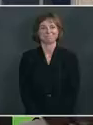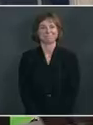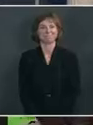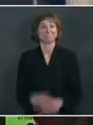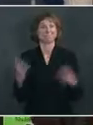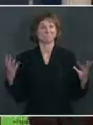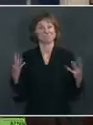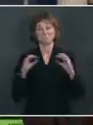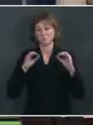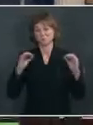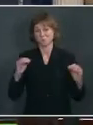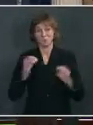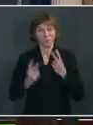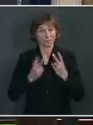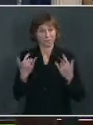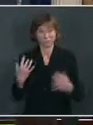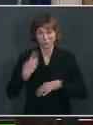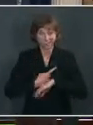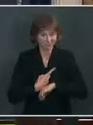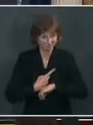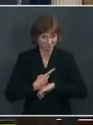No guests today.